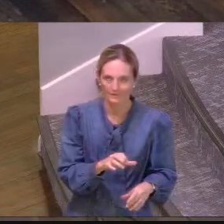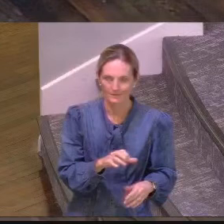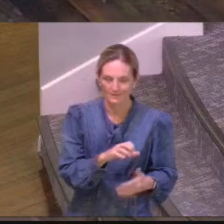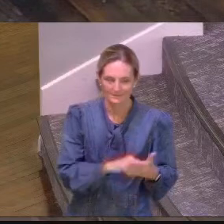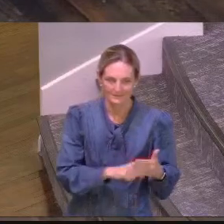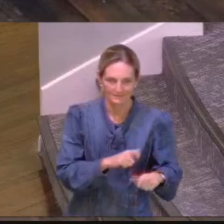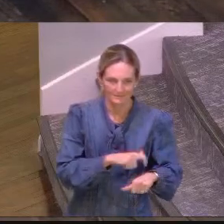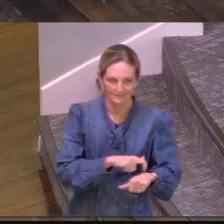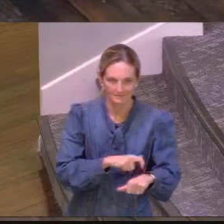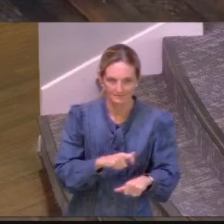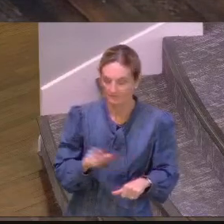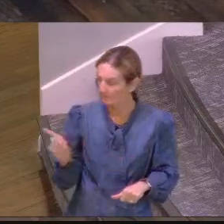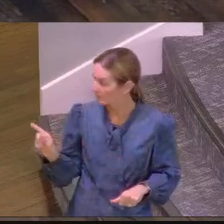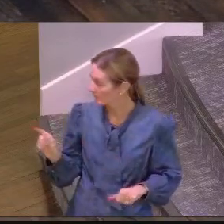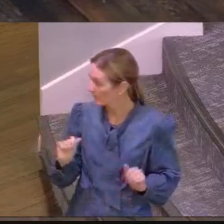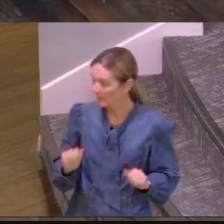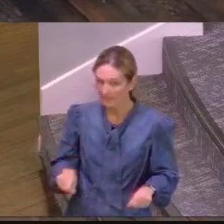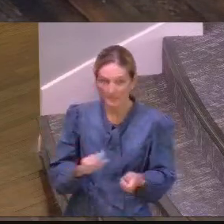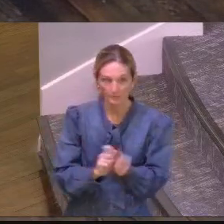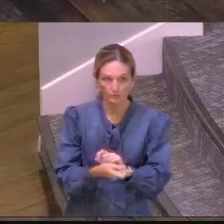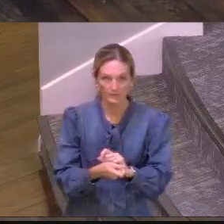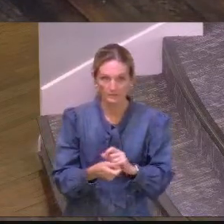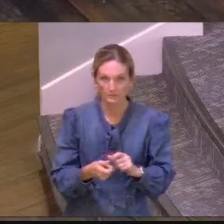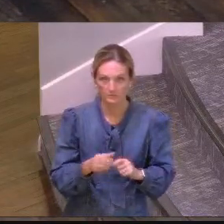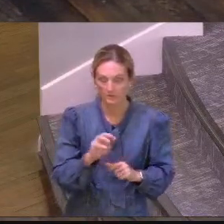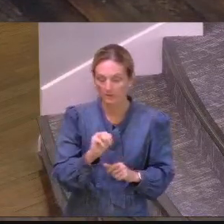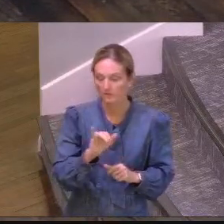Lisa, if you could switch presentations over to the millage rate hearing.